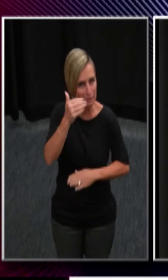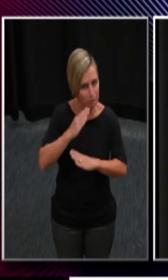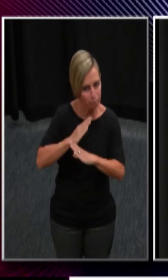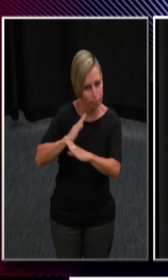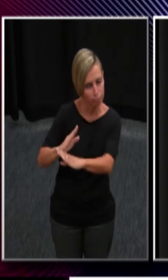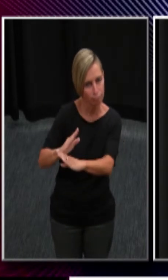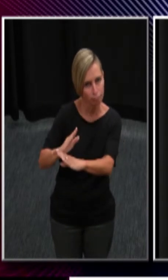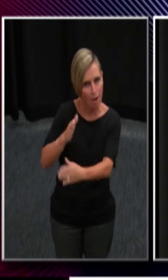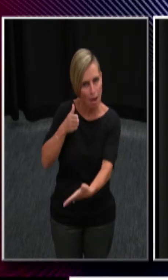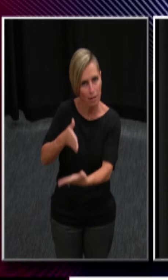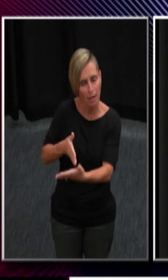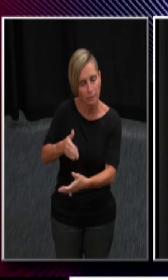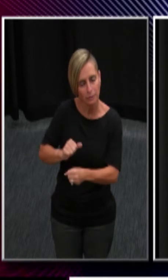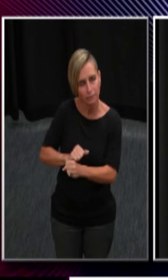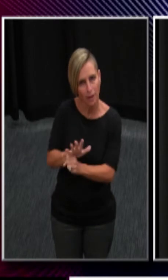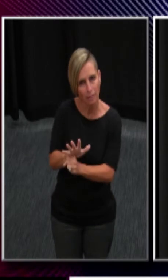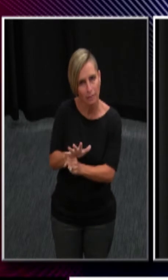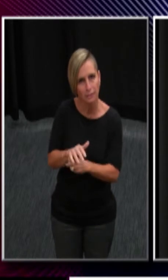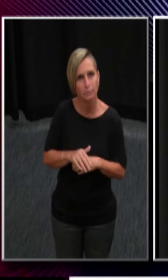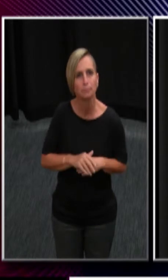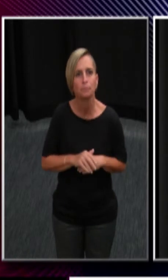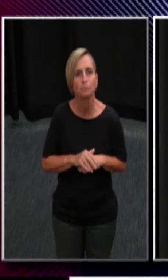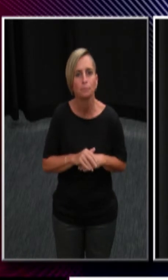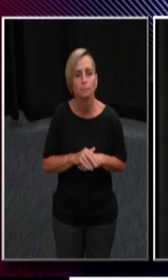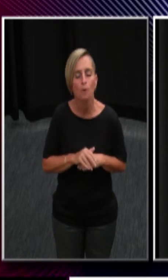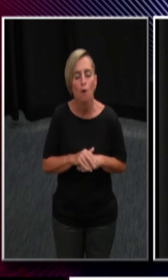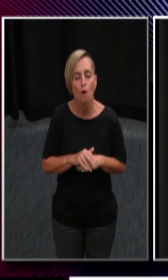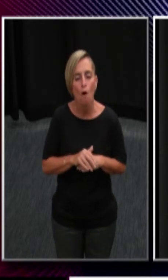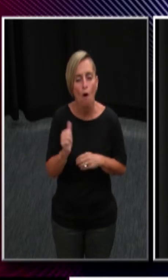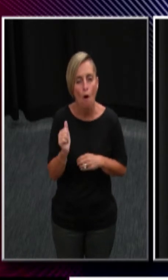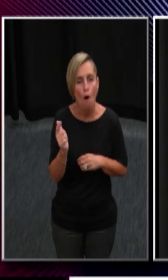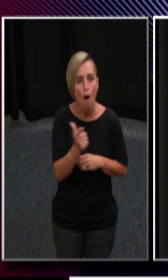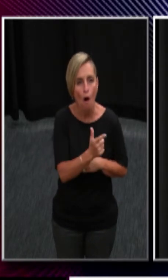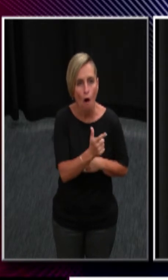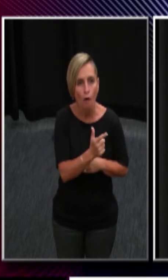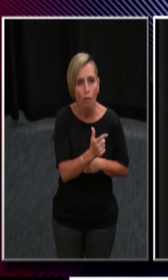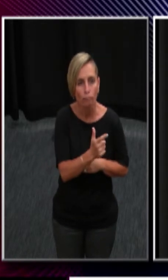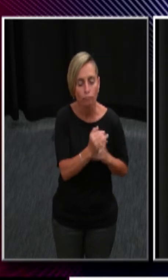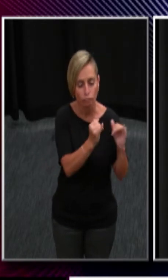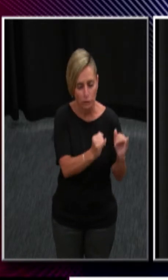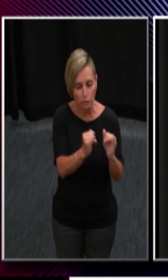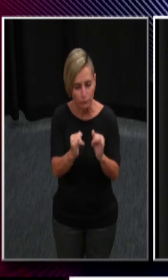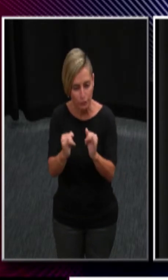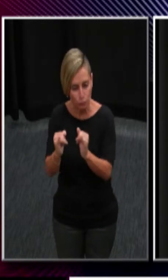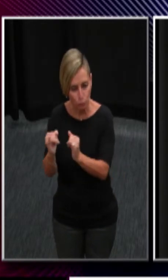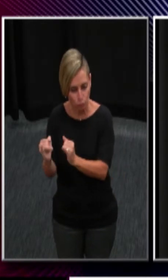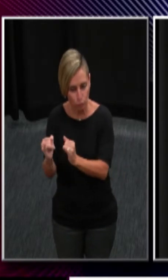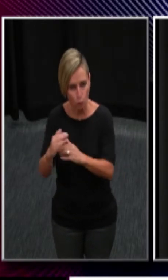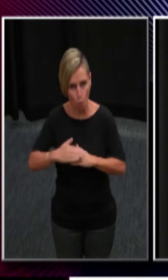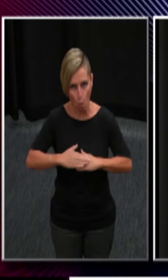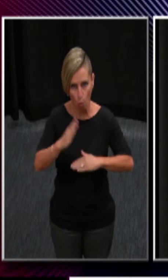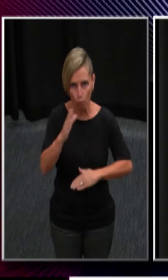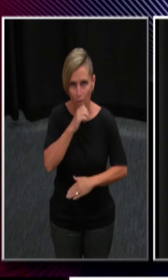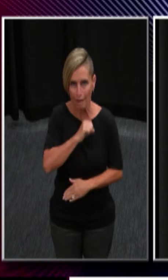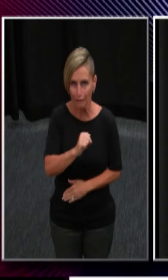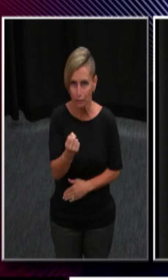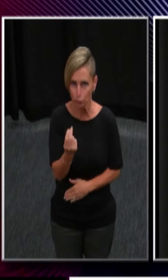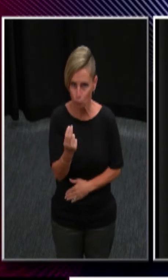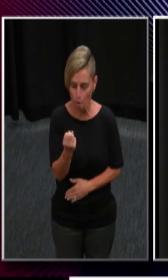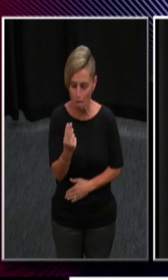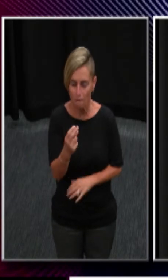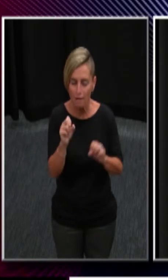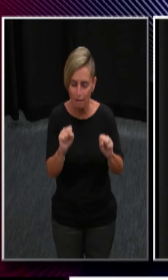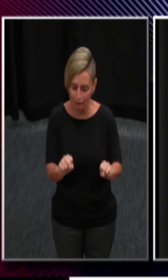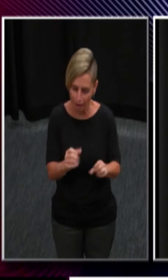virus. All individuals aged 12 or older are eligible to receive the vaccine. A list